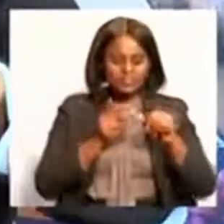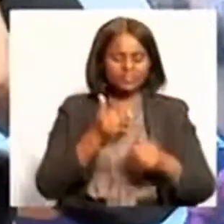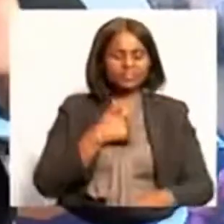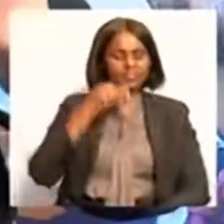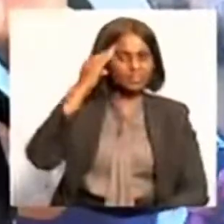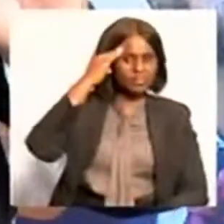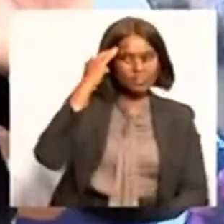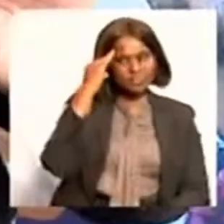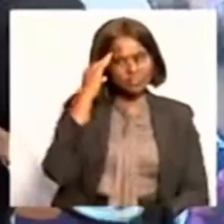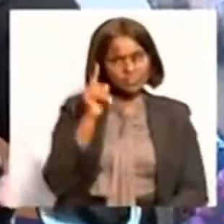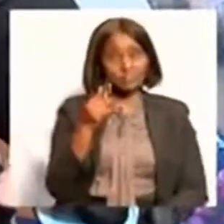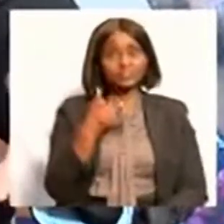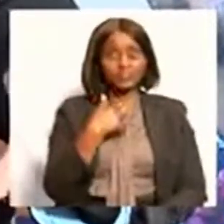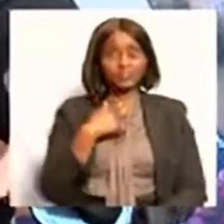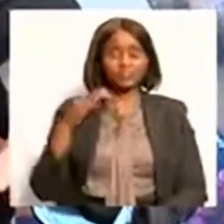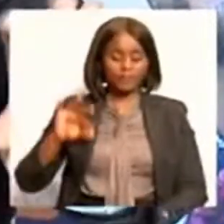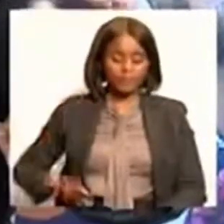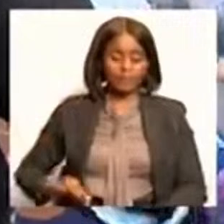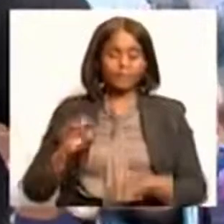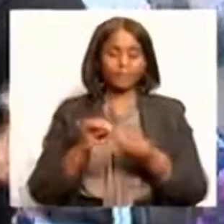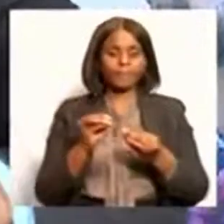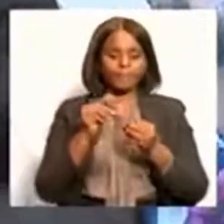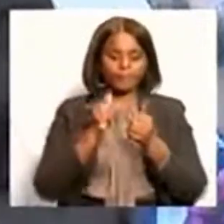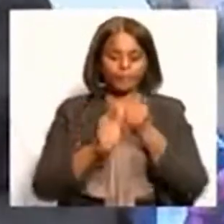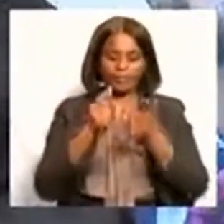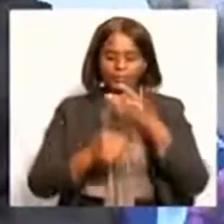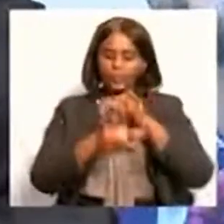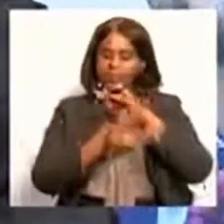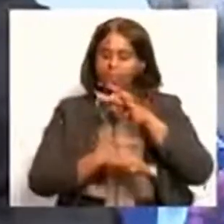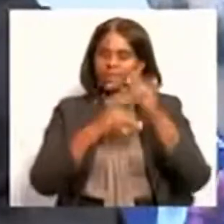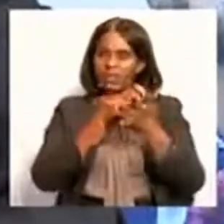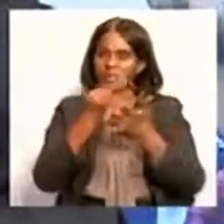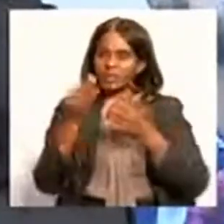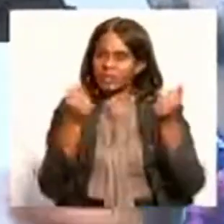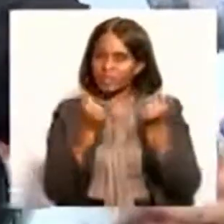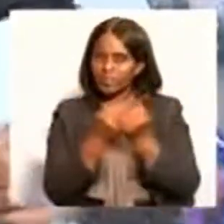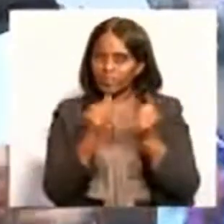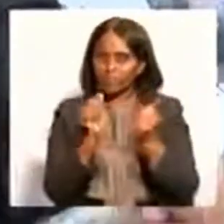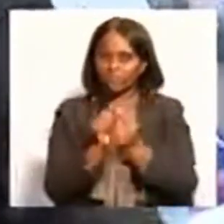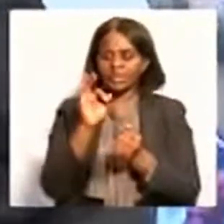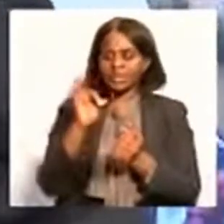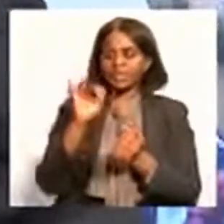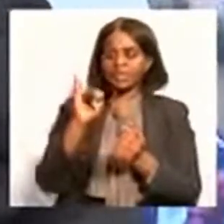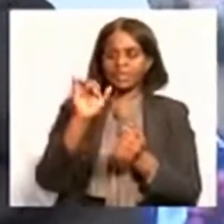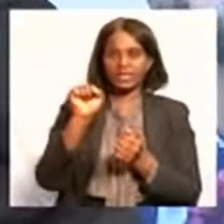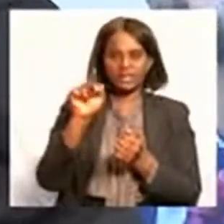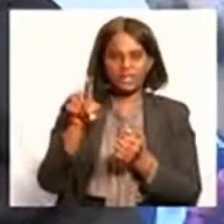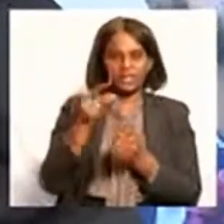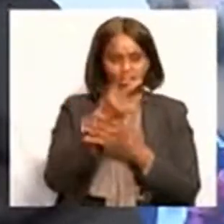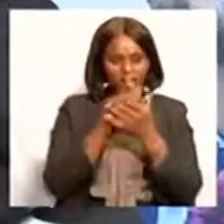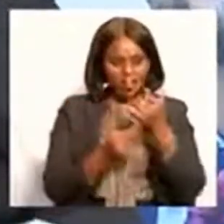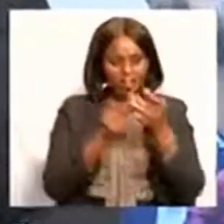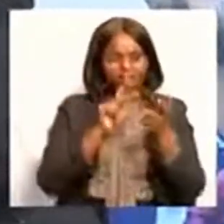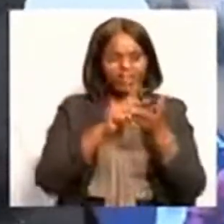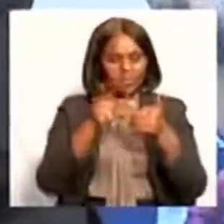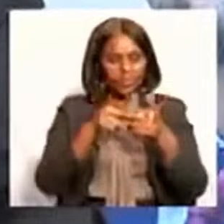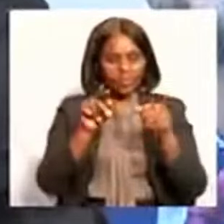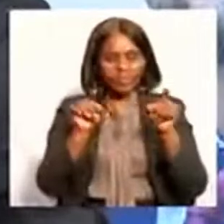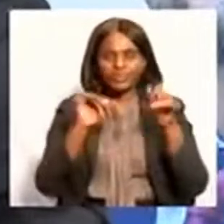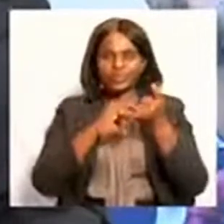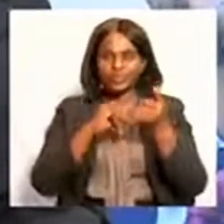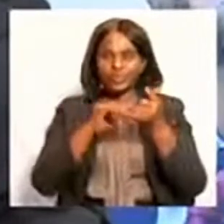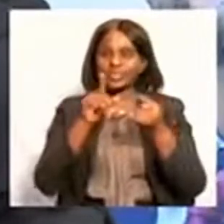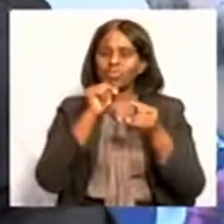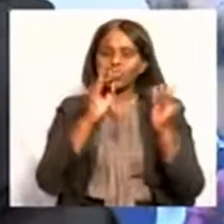that you have beneficiaries that are under FISIP and FSP, getting from both social programs, which is not the intention of